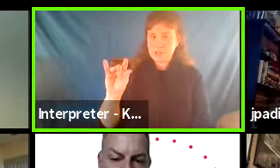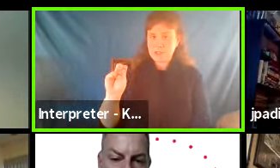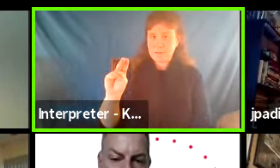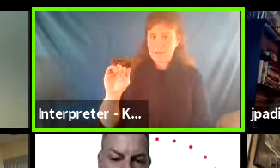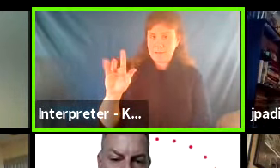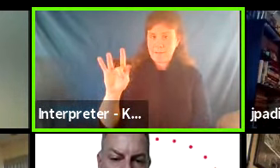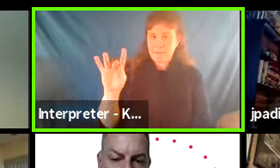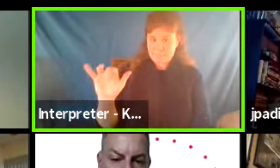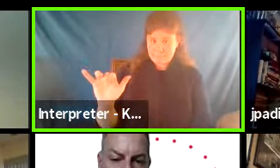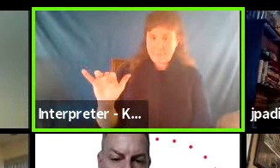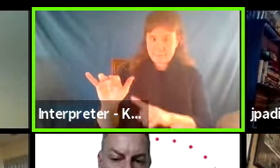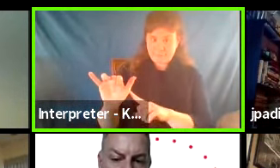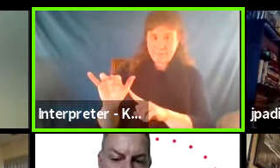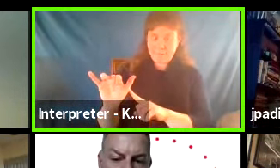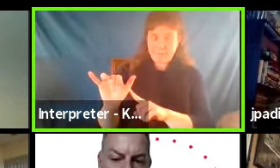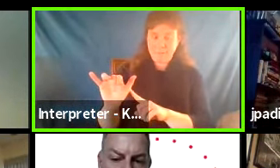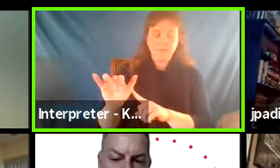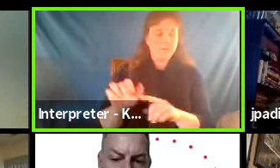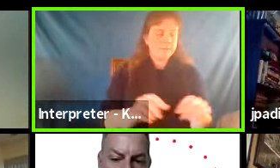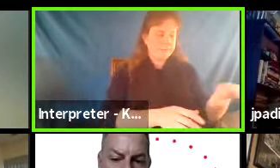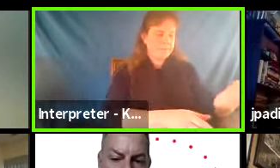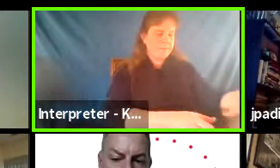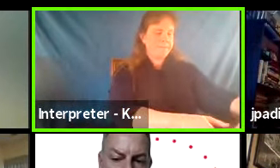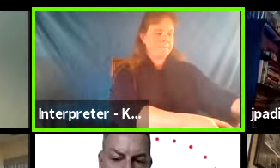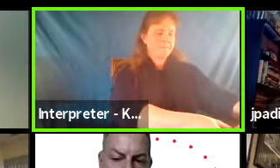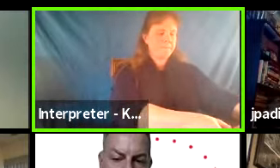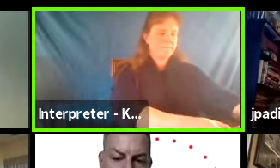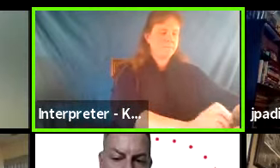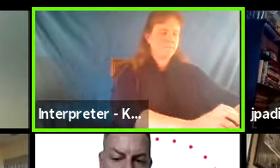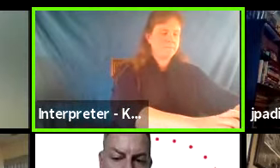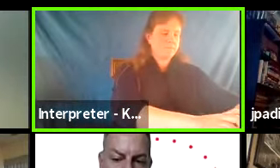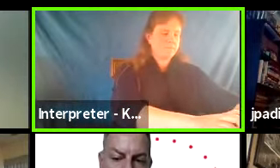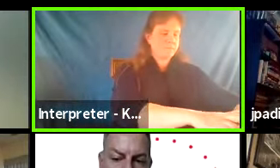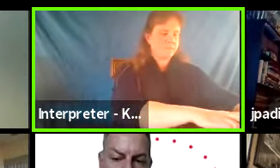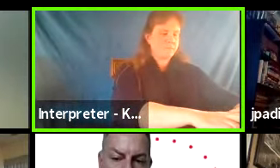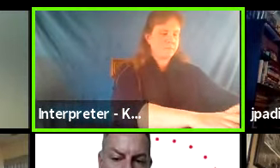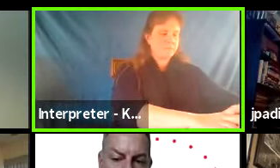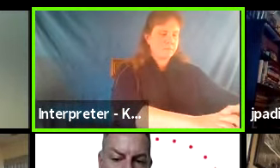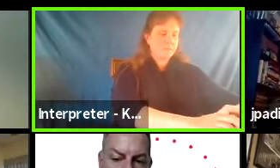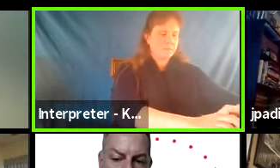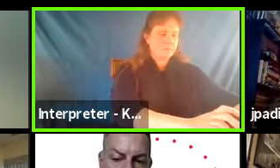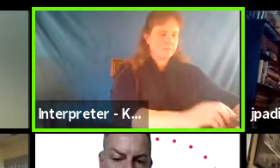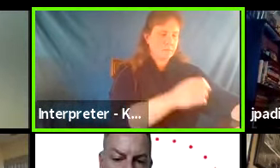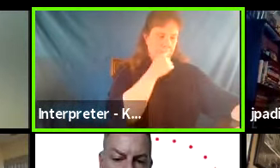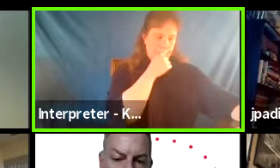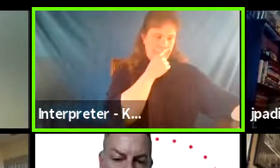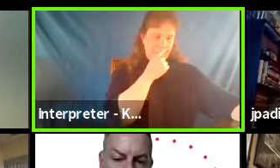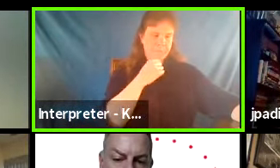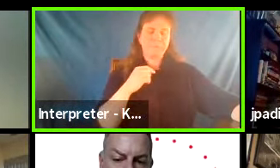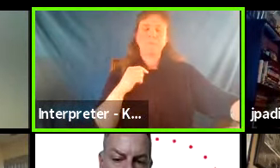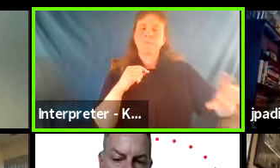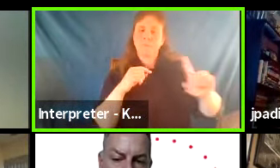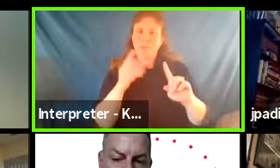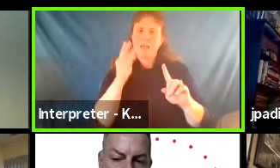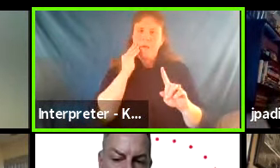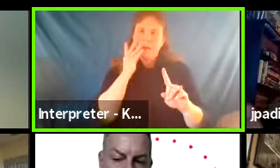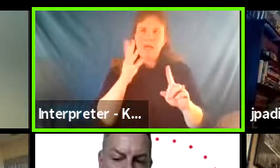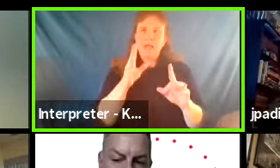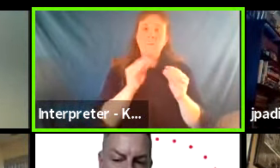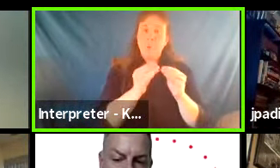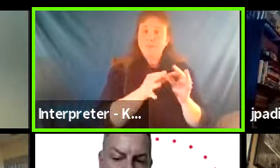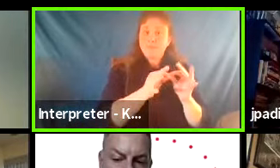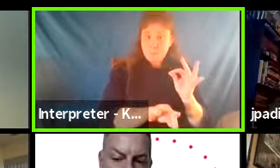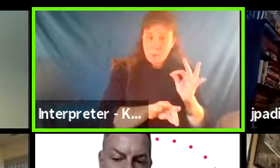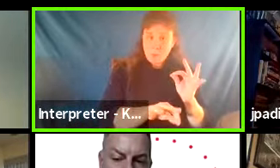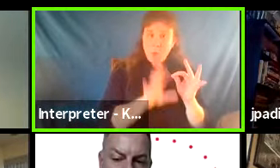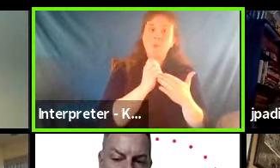we, simplifying saves lives, right? The simpler it is, the easier it is to implement, the less confusion it is, the less